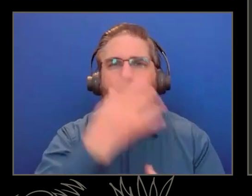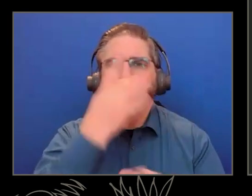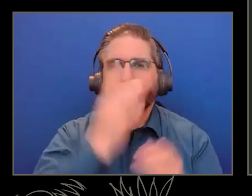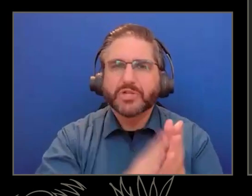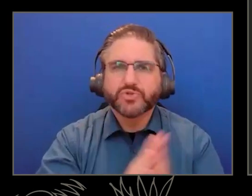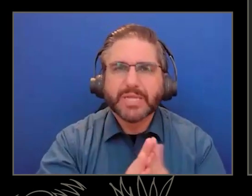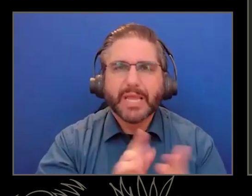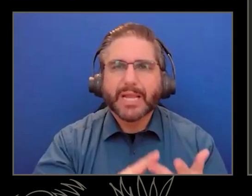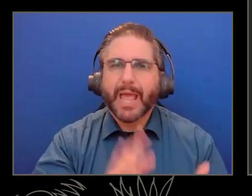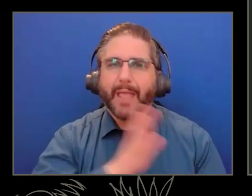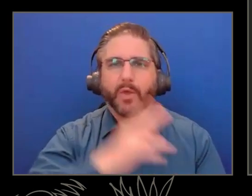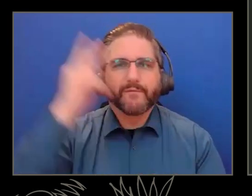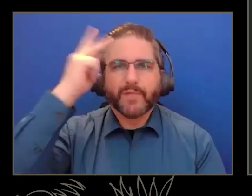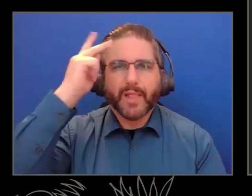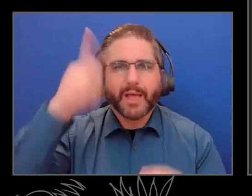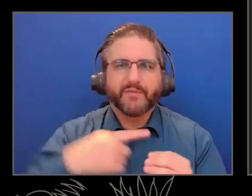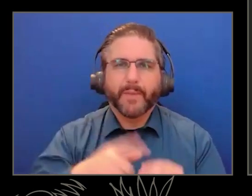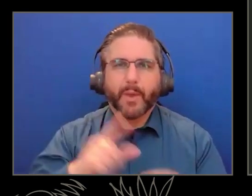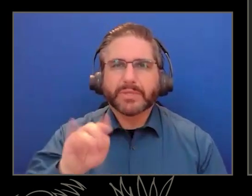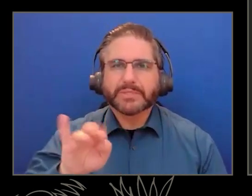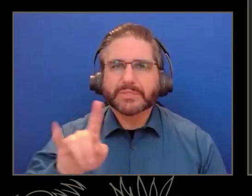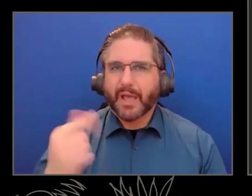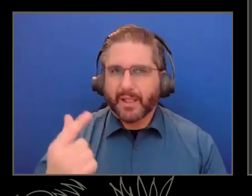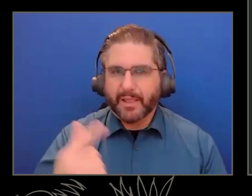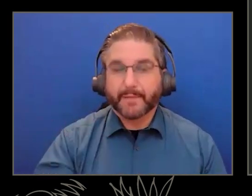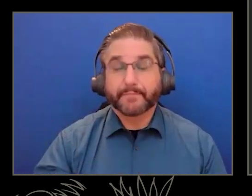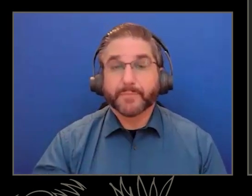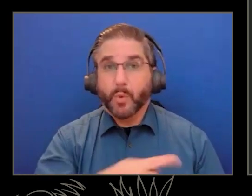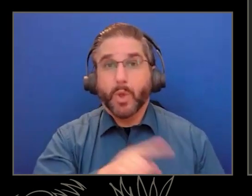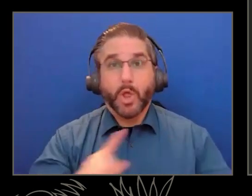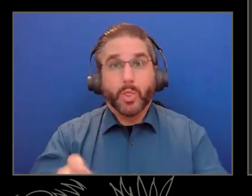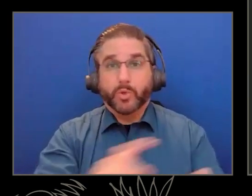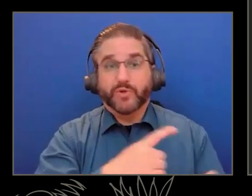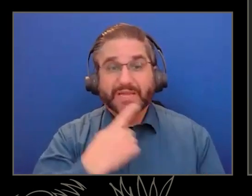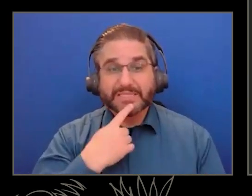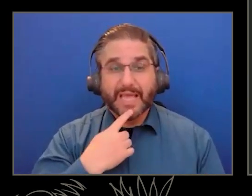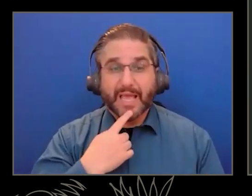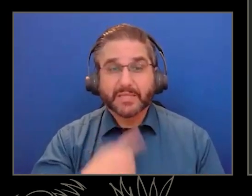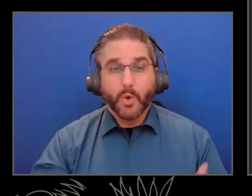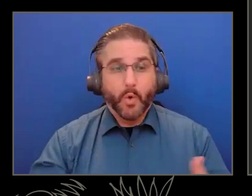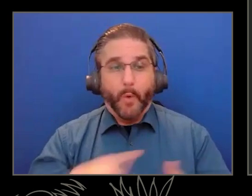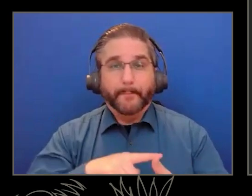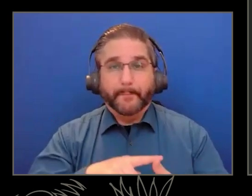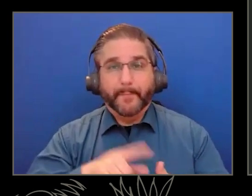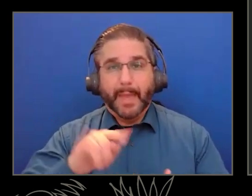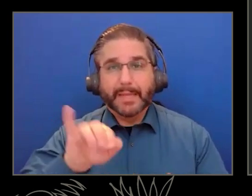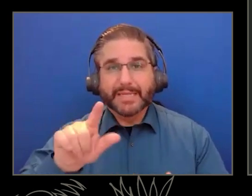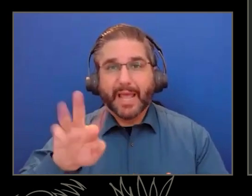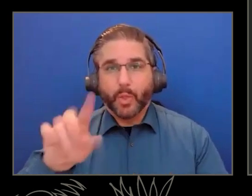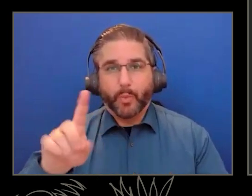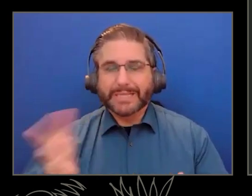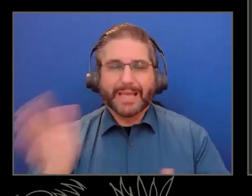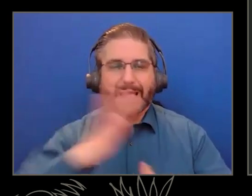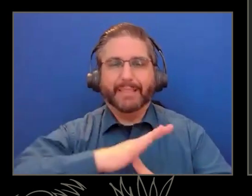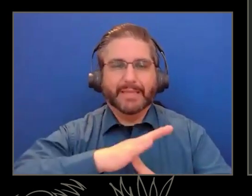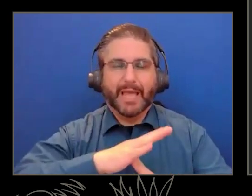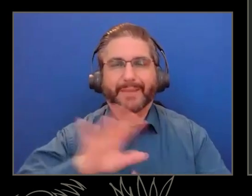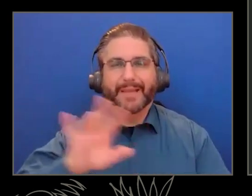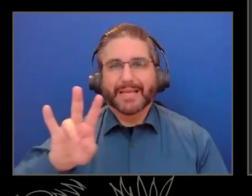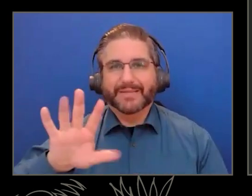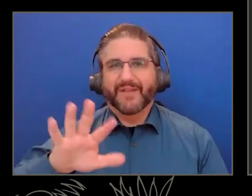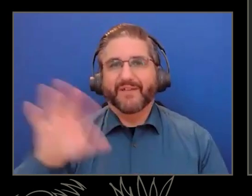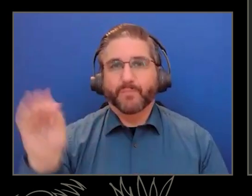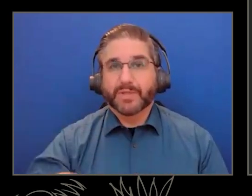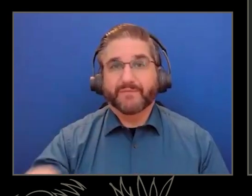styling philosophies are as well. So according to the survey, Tailwind is sitting comfortably at the top with 75% of